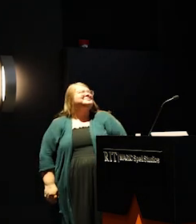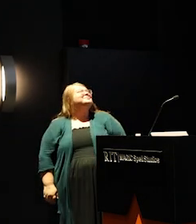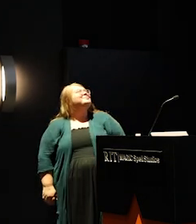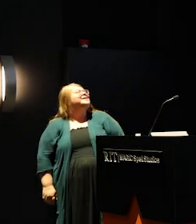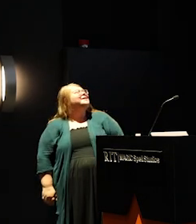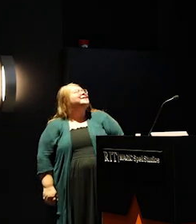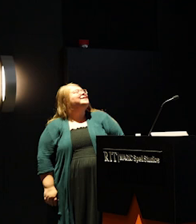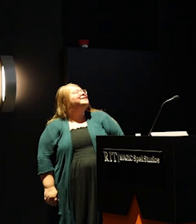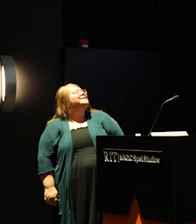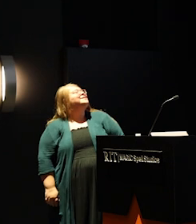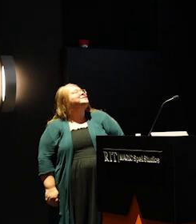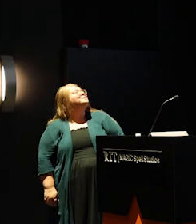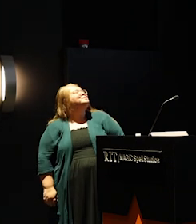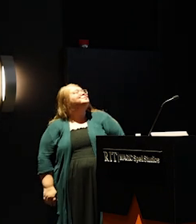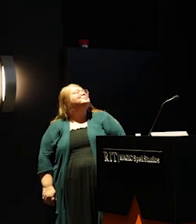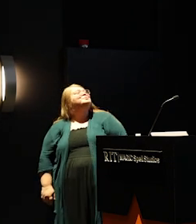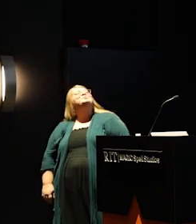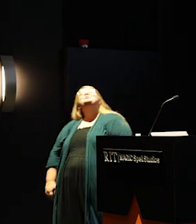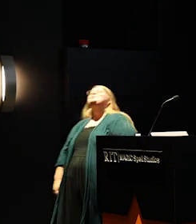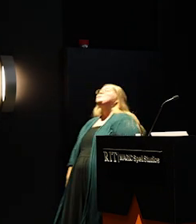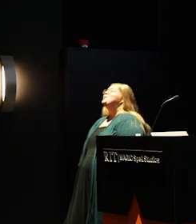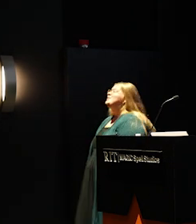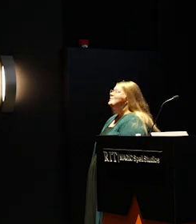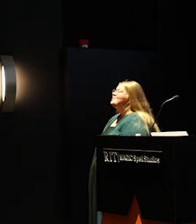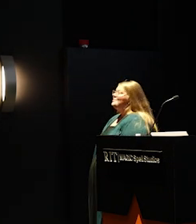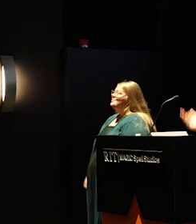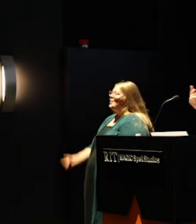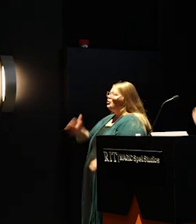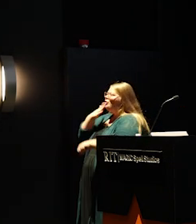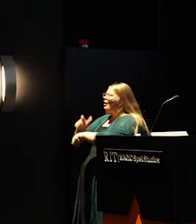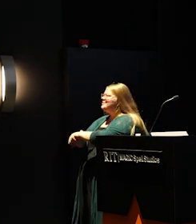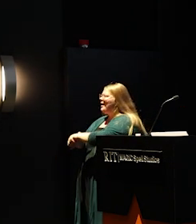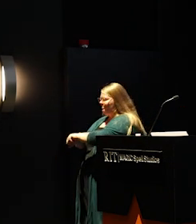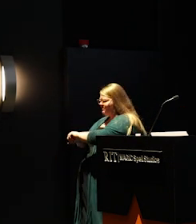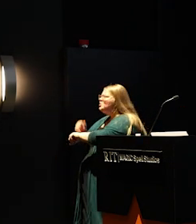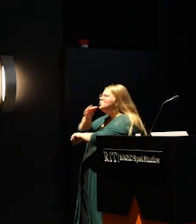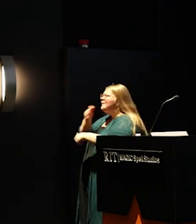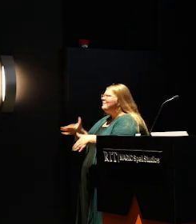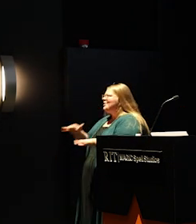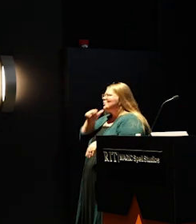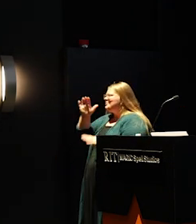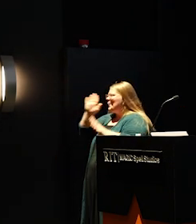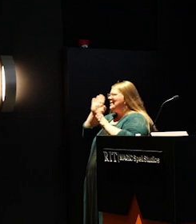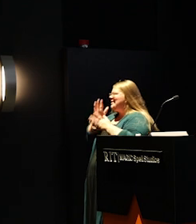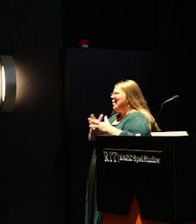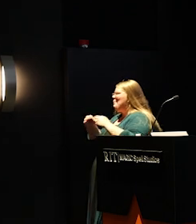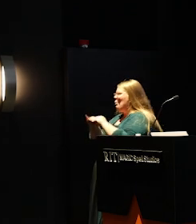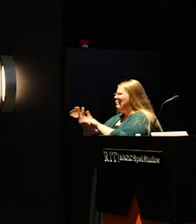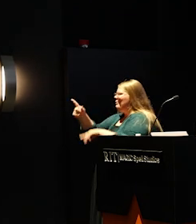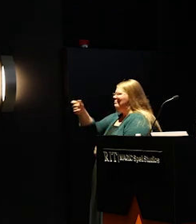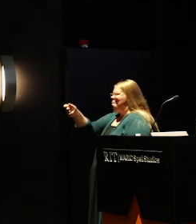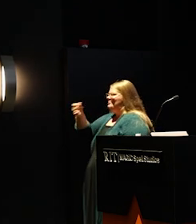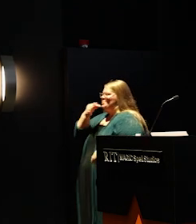this is, yeah, great. Wow. We're doing good. We're doing good at time. I'm almost done. You don't have to listen to me too much longer.